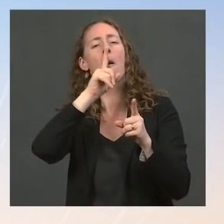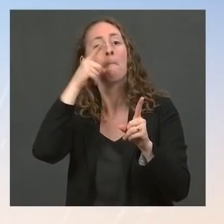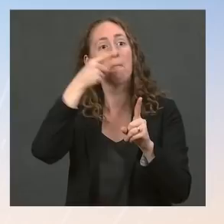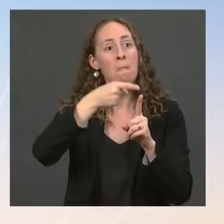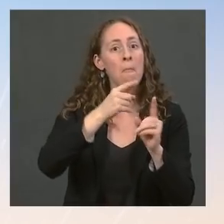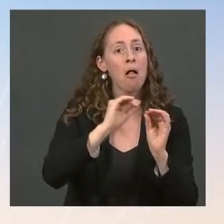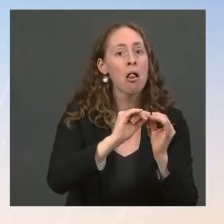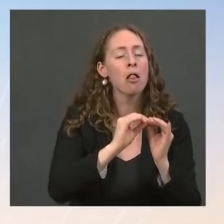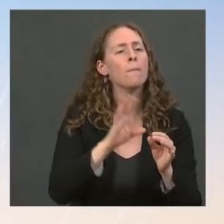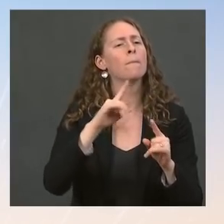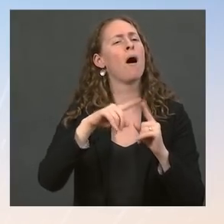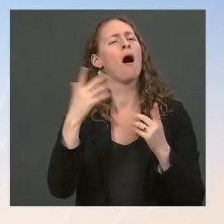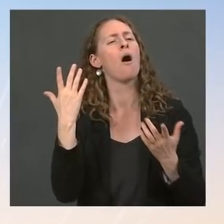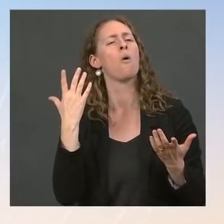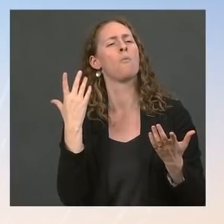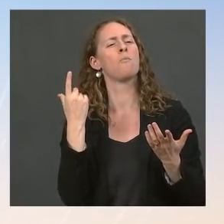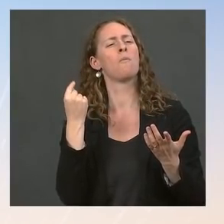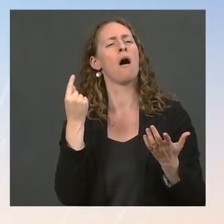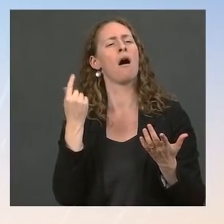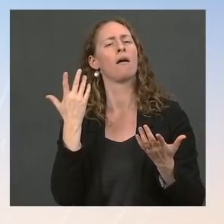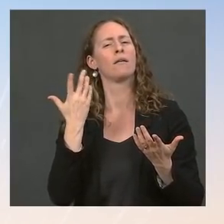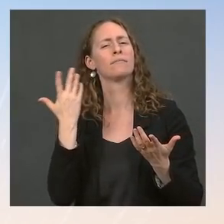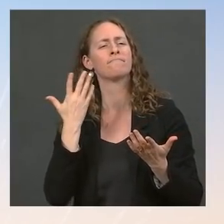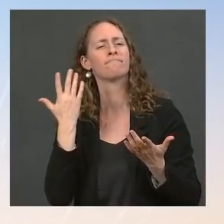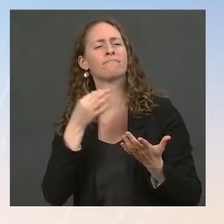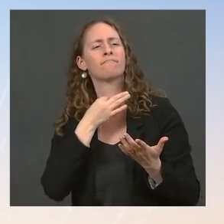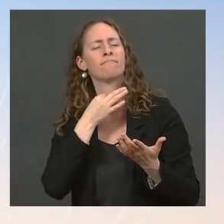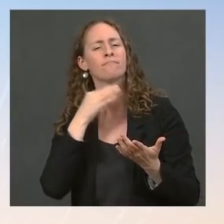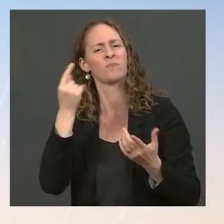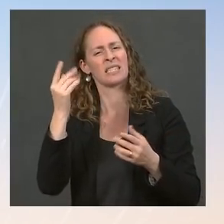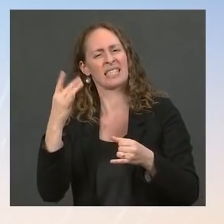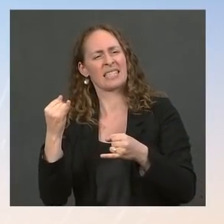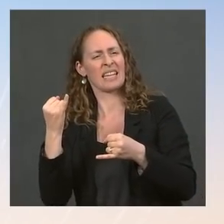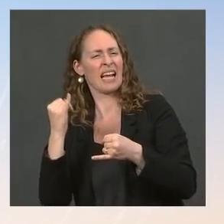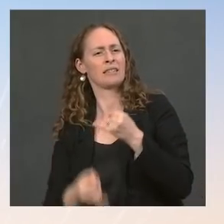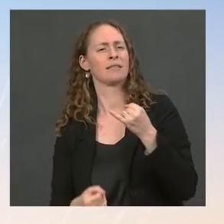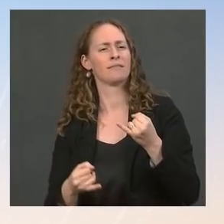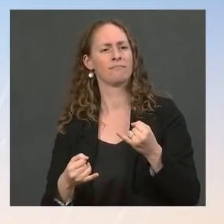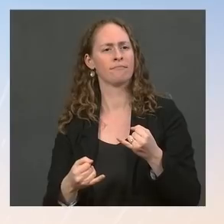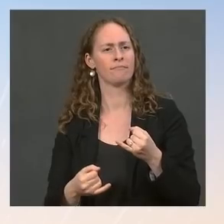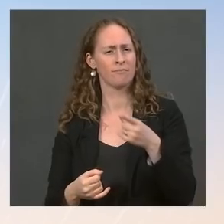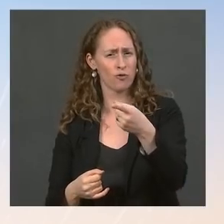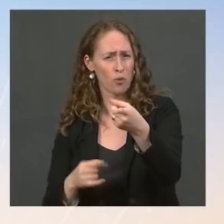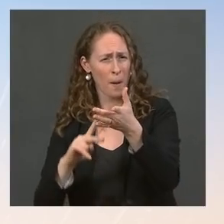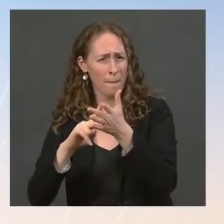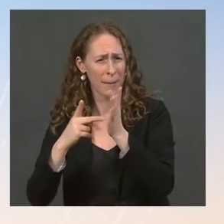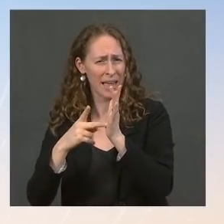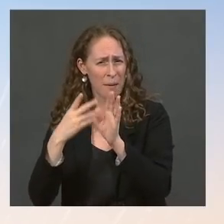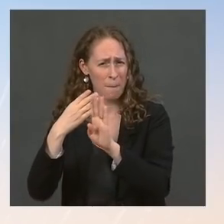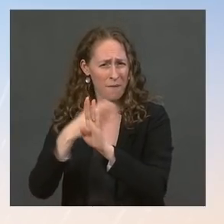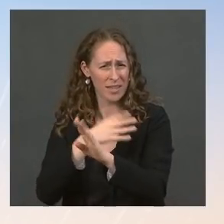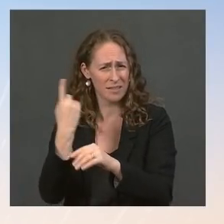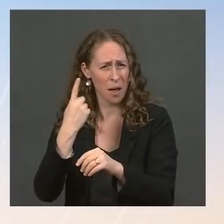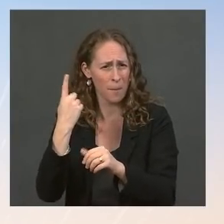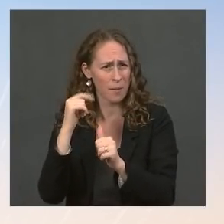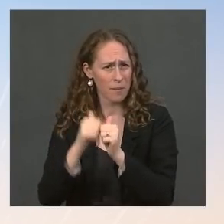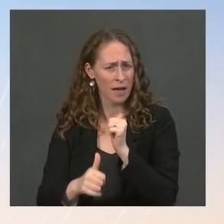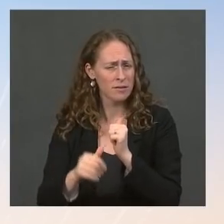looking for to signal where this is going to finally, the plane be landed at some point? You mean in advance of something passing or after something